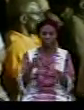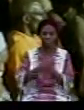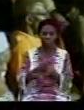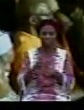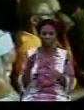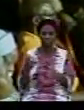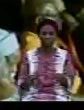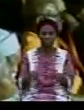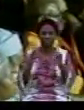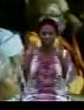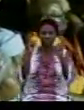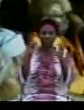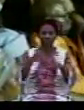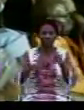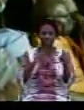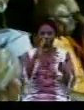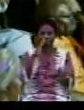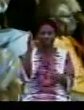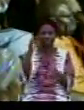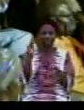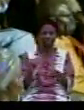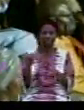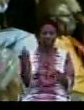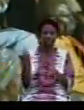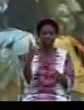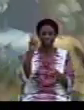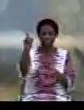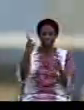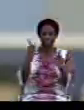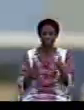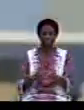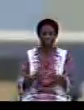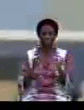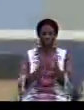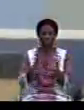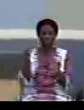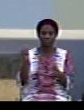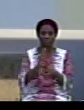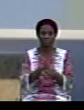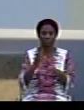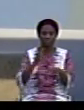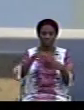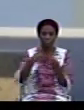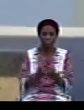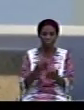one person, but is the business of all of us. The